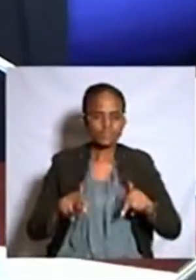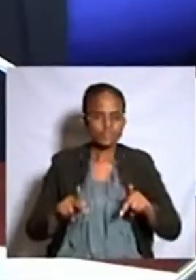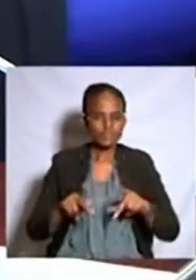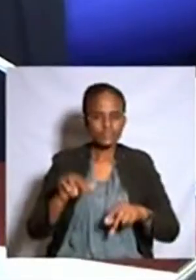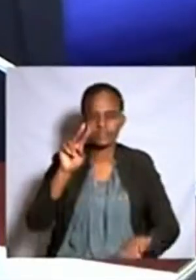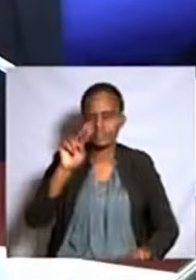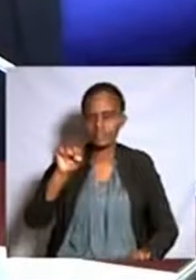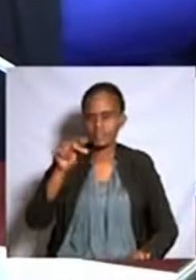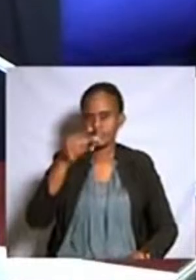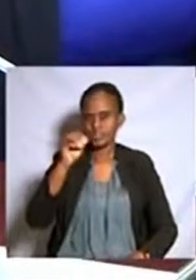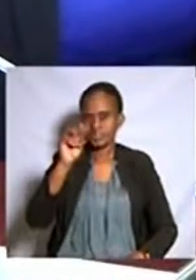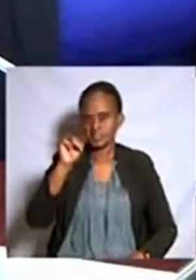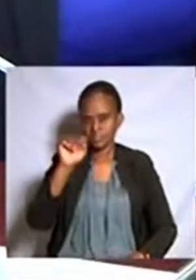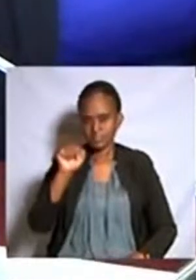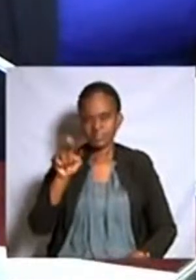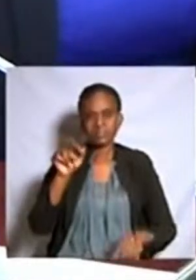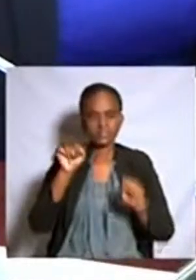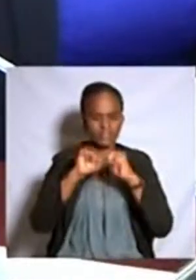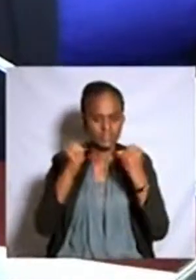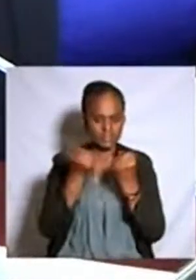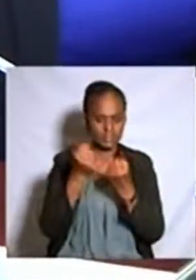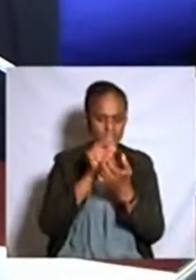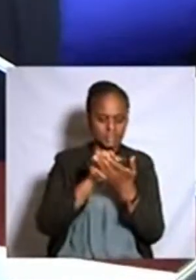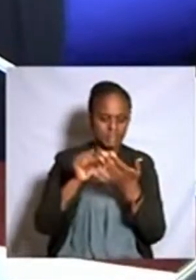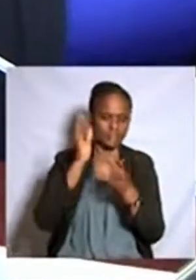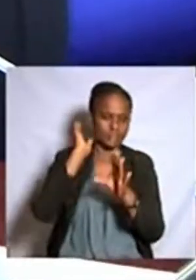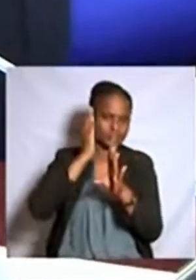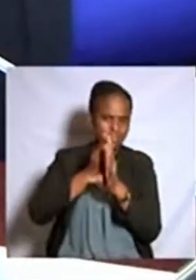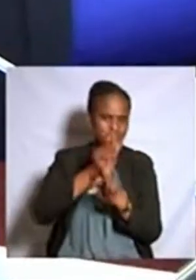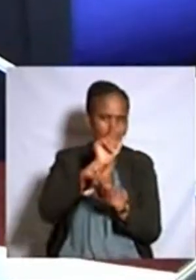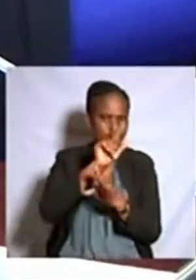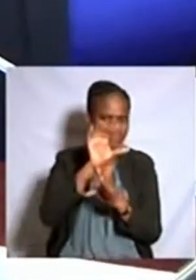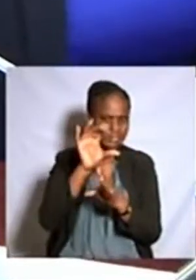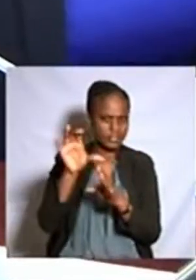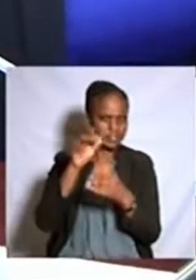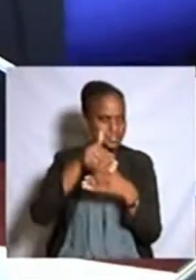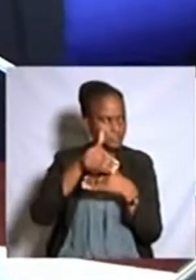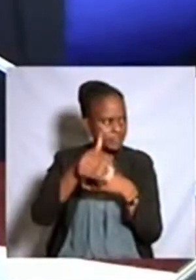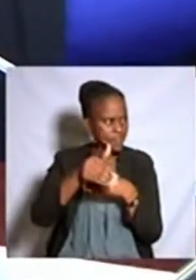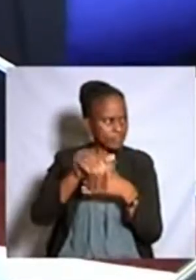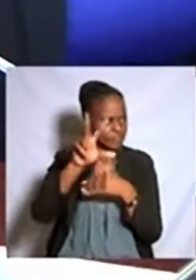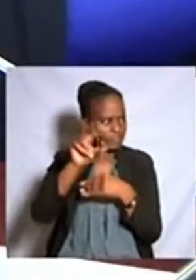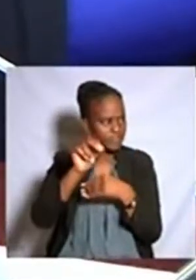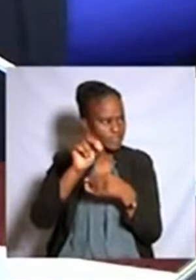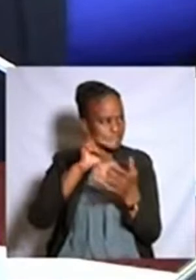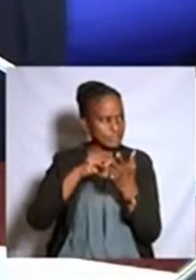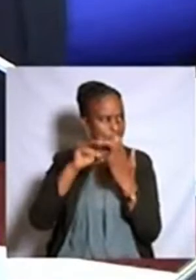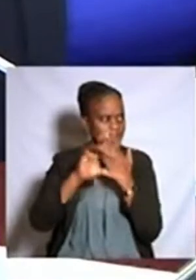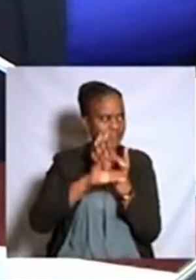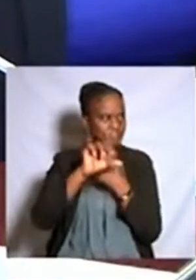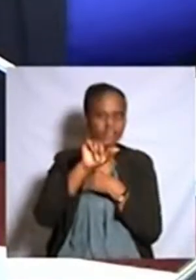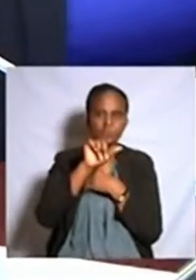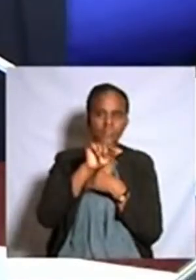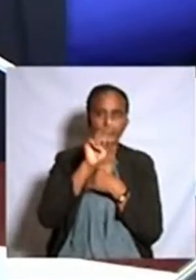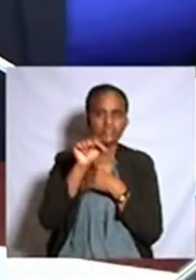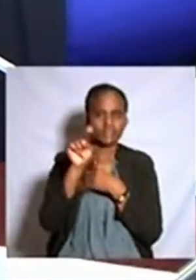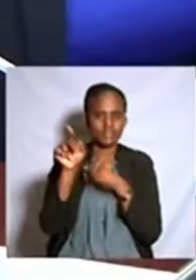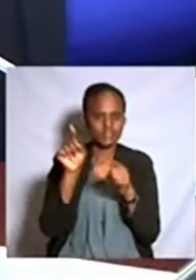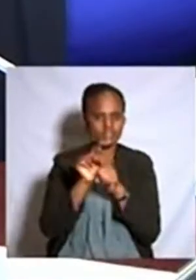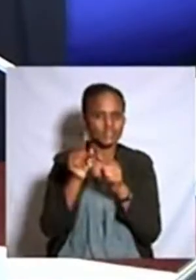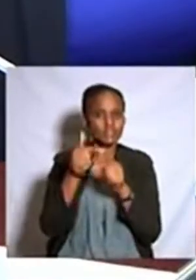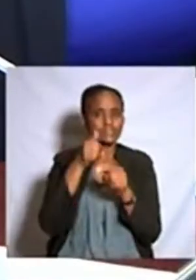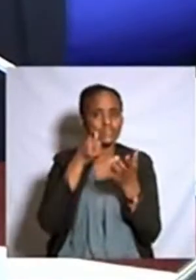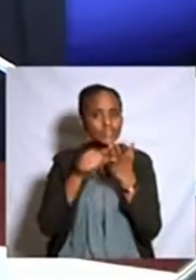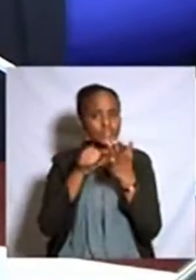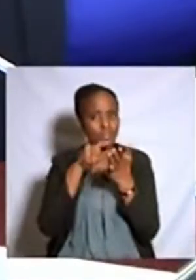The society lodged at Lusaka City Council for the registration on 30th March 2022, and the follow-up